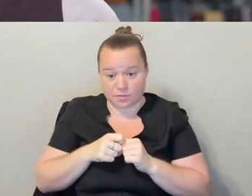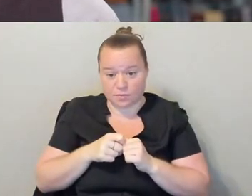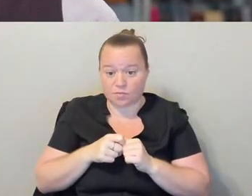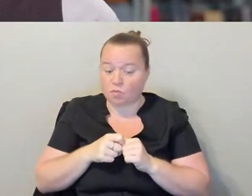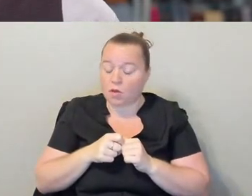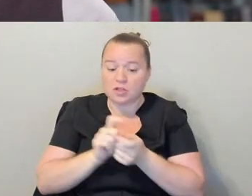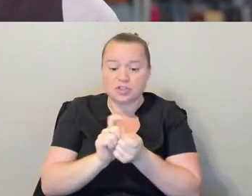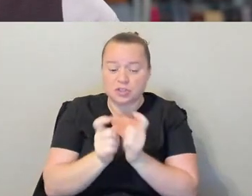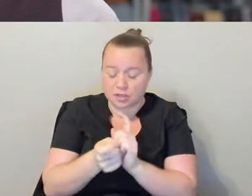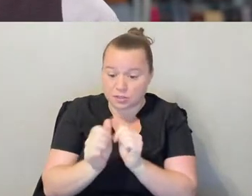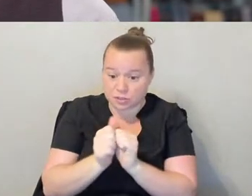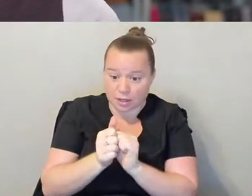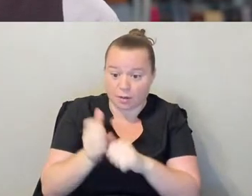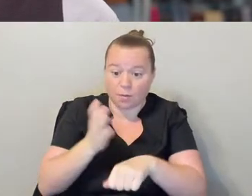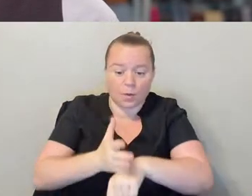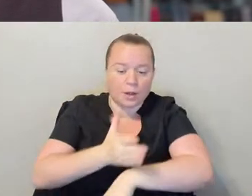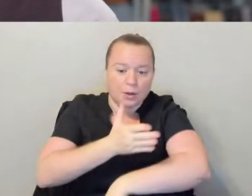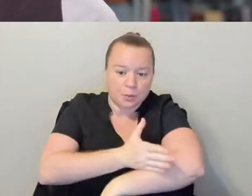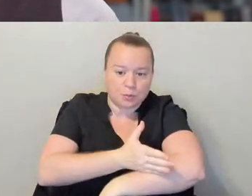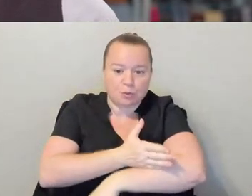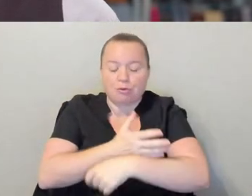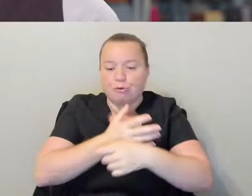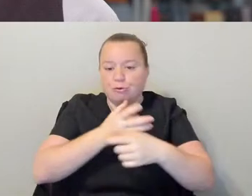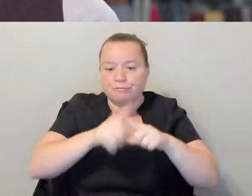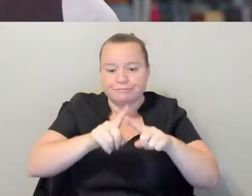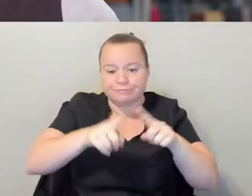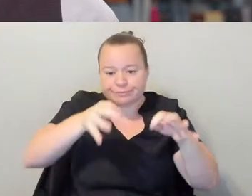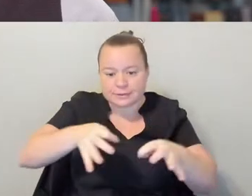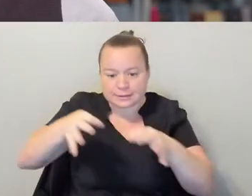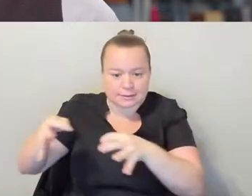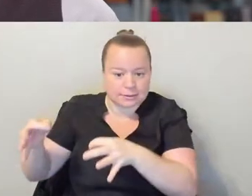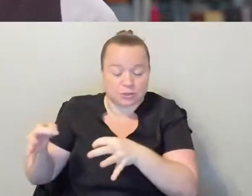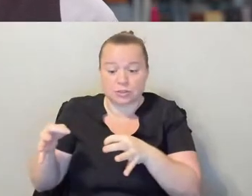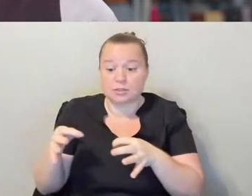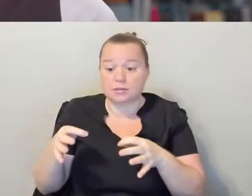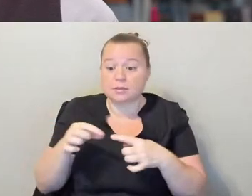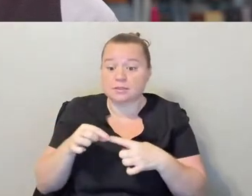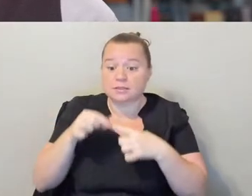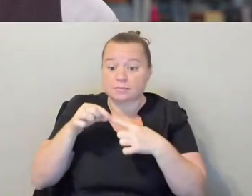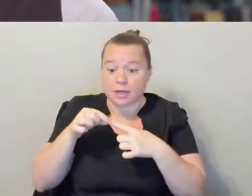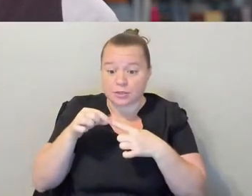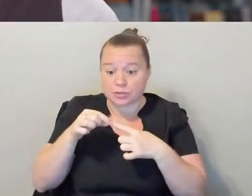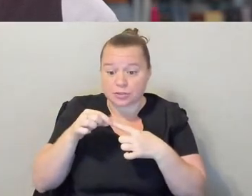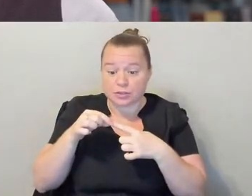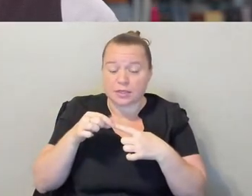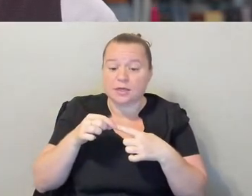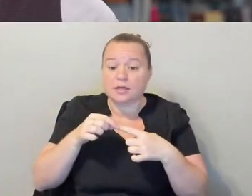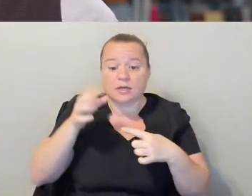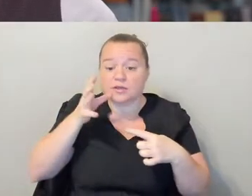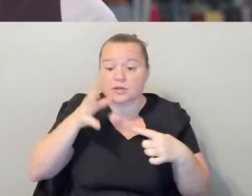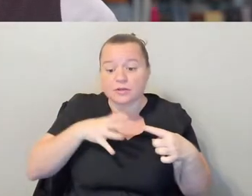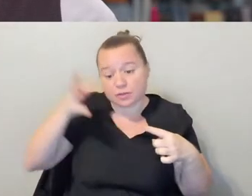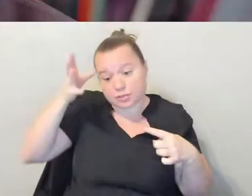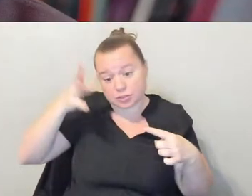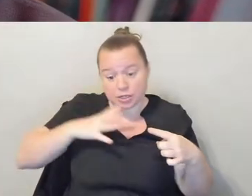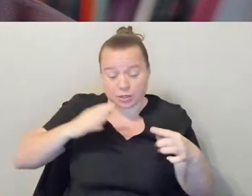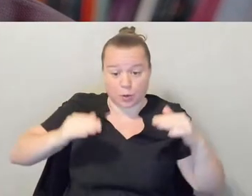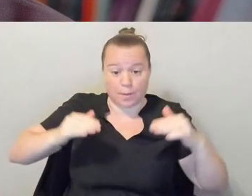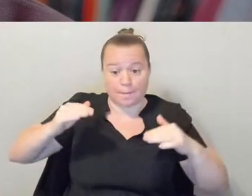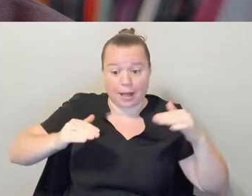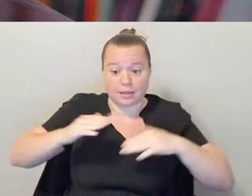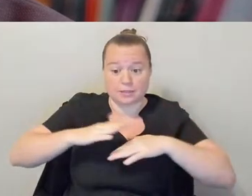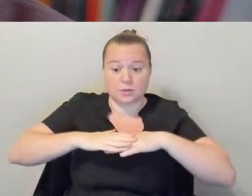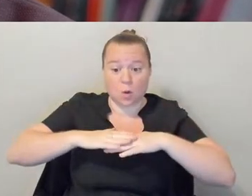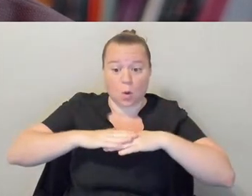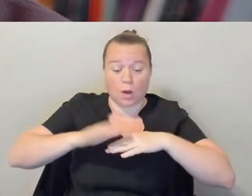by improvements in decision making, especially due to better gender balance on company boards.